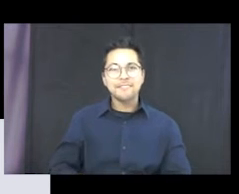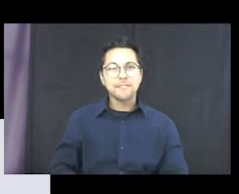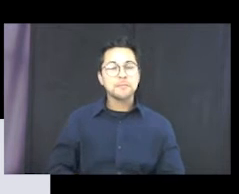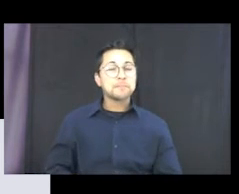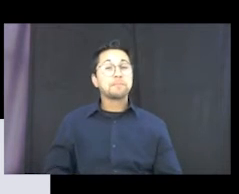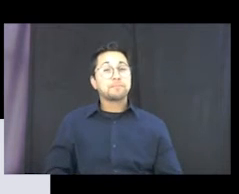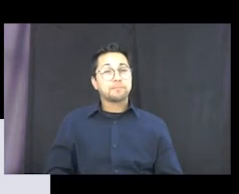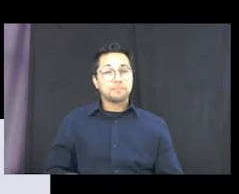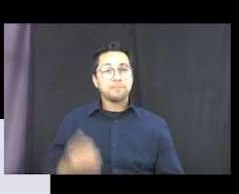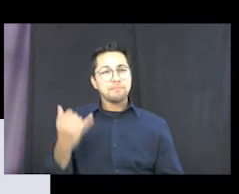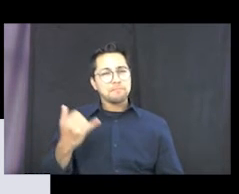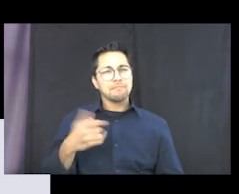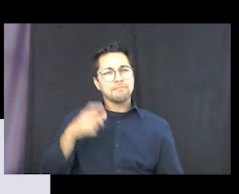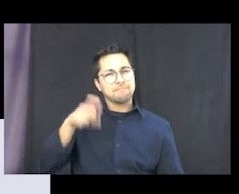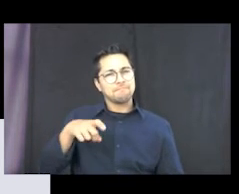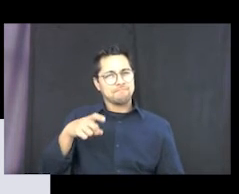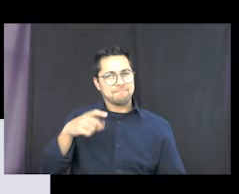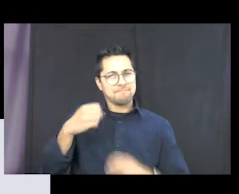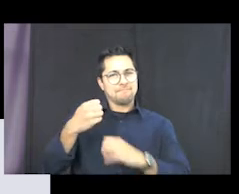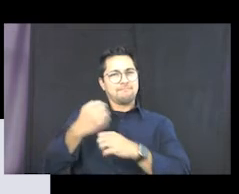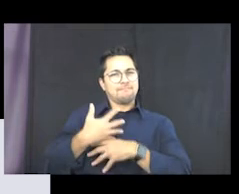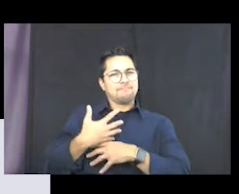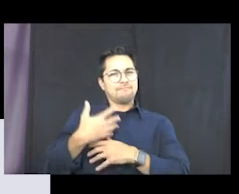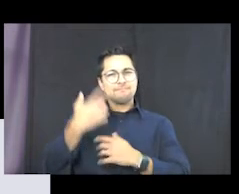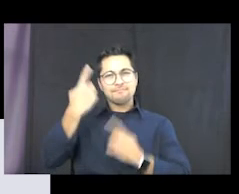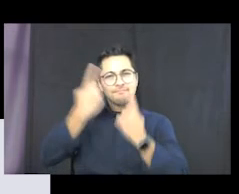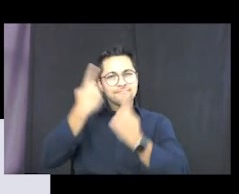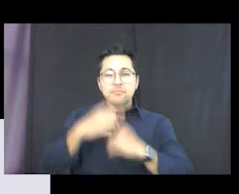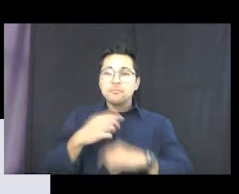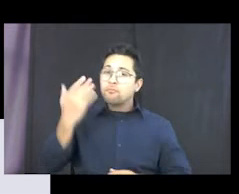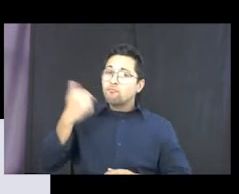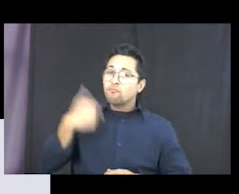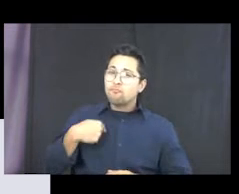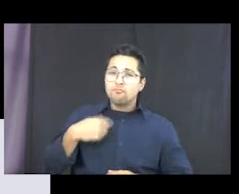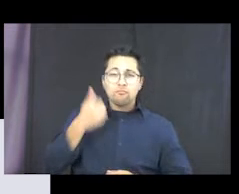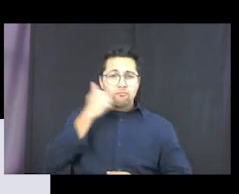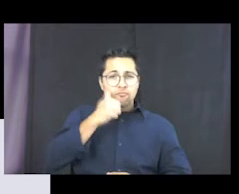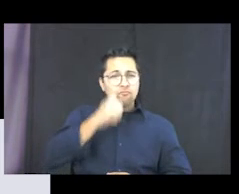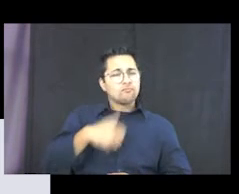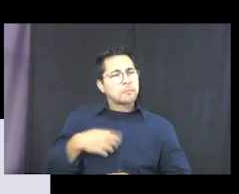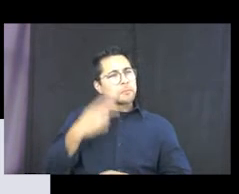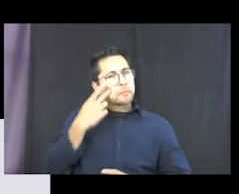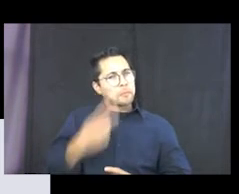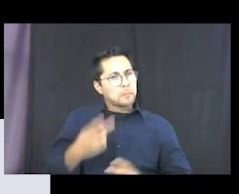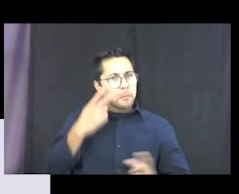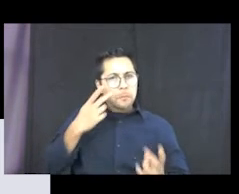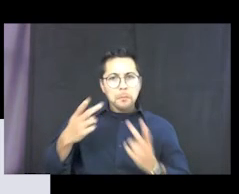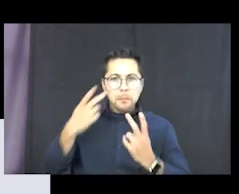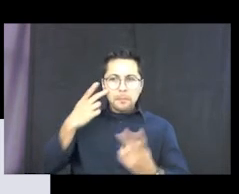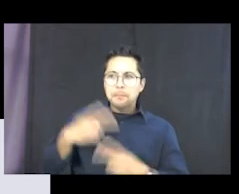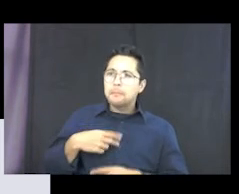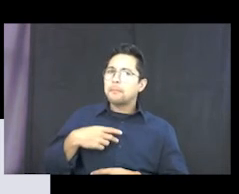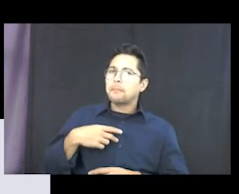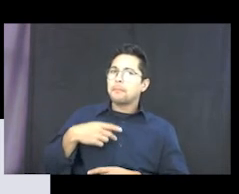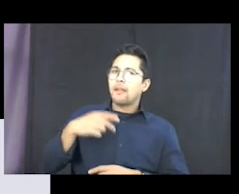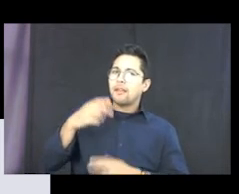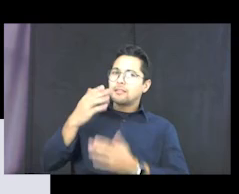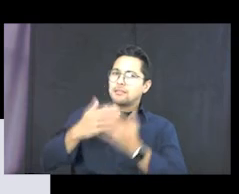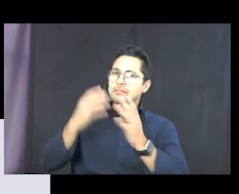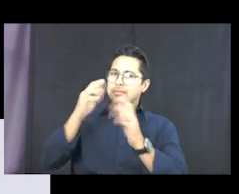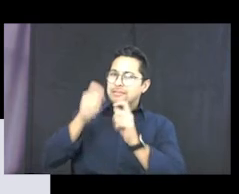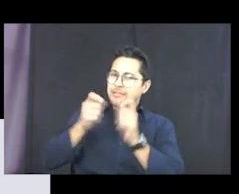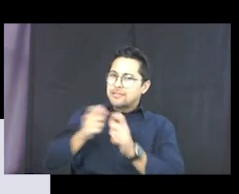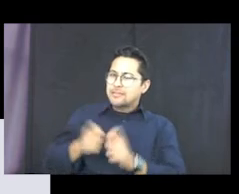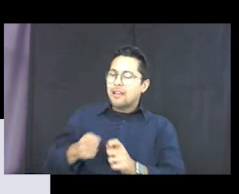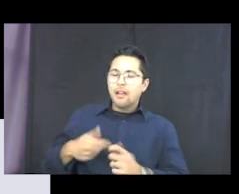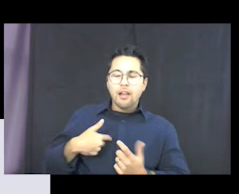This gives us food for thought because we can see things every day and our brain allows us to release the details. We know it